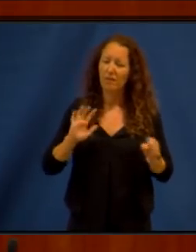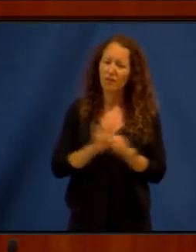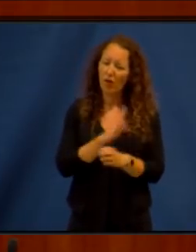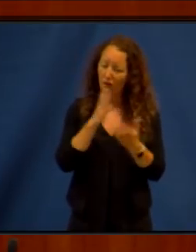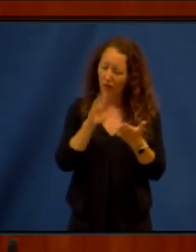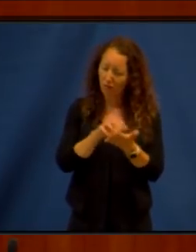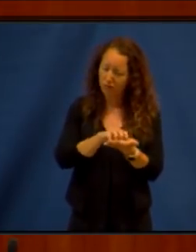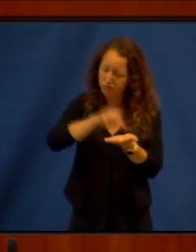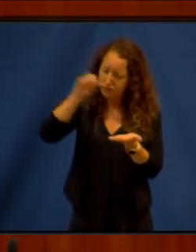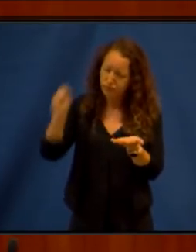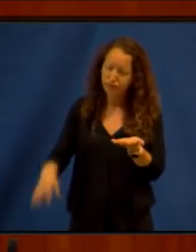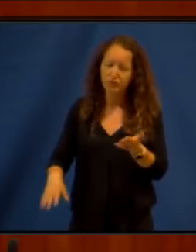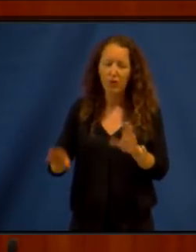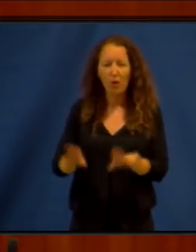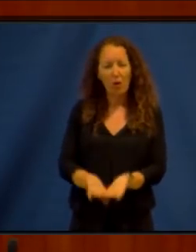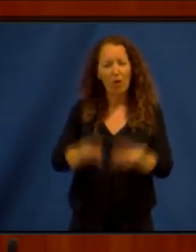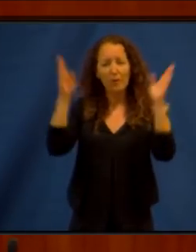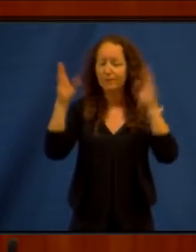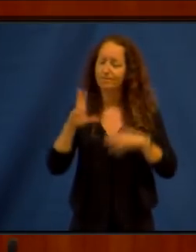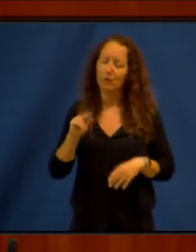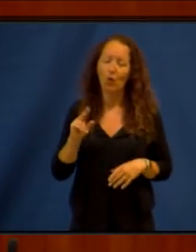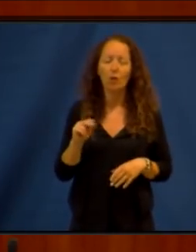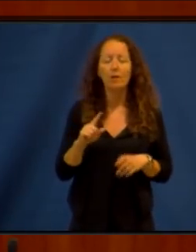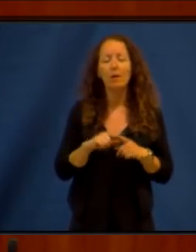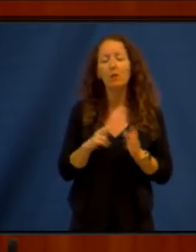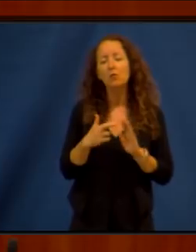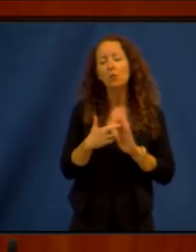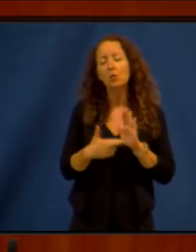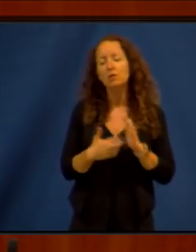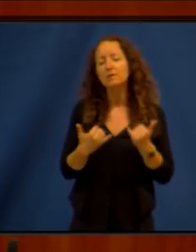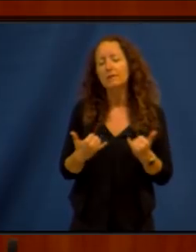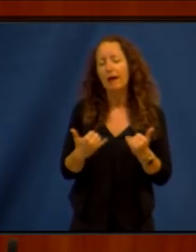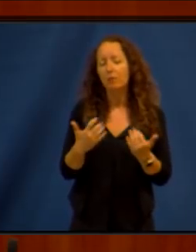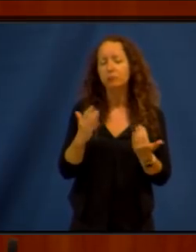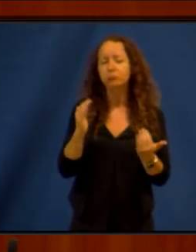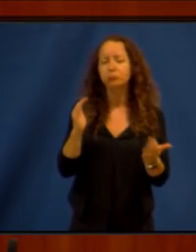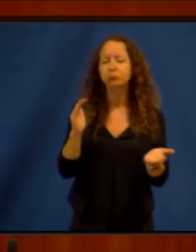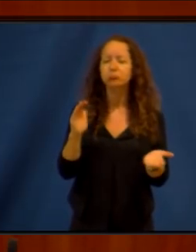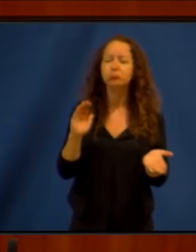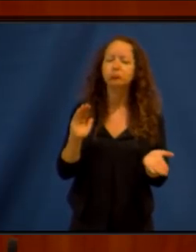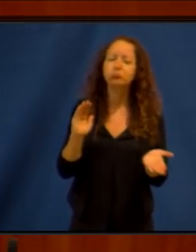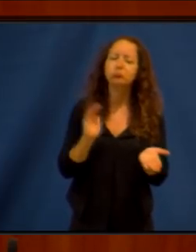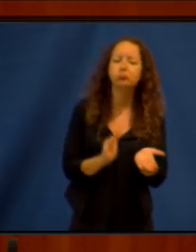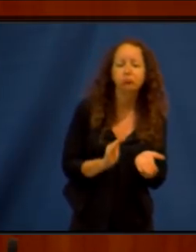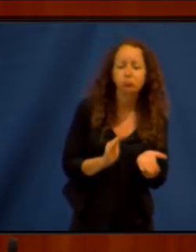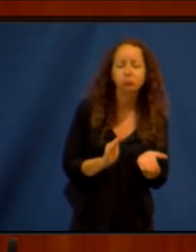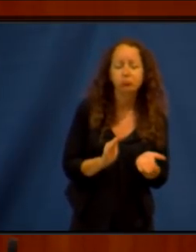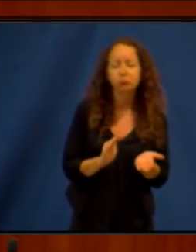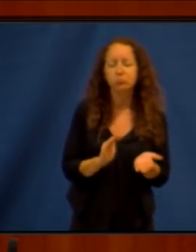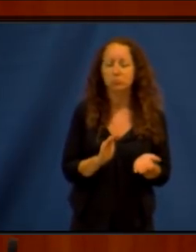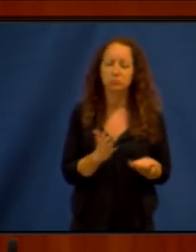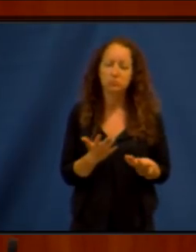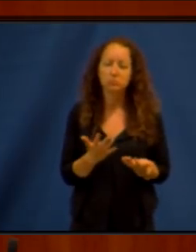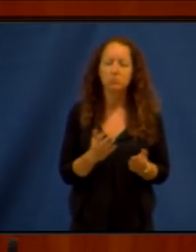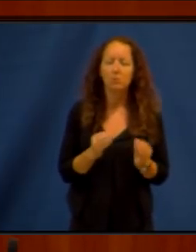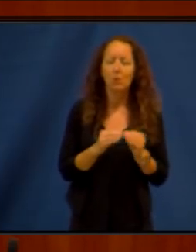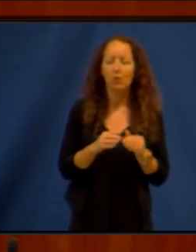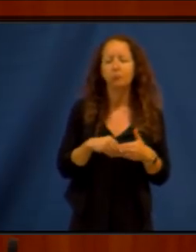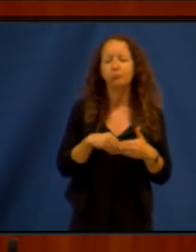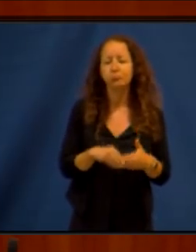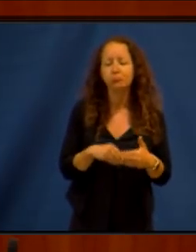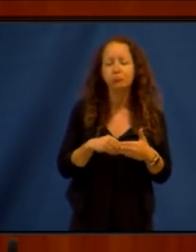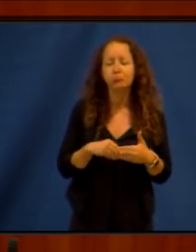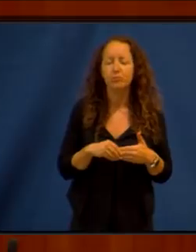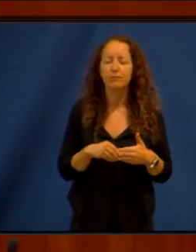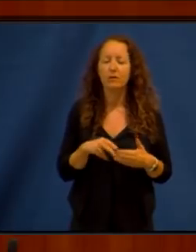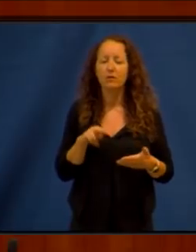relaxing of the rules a little bit, and we expect to be back to business in a couple weeks. But